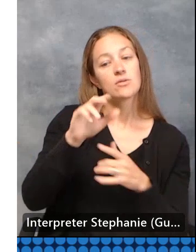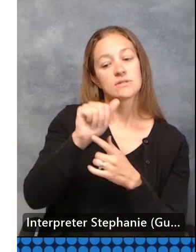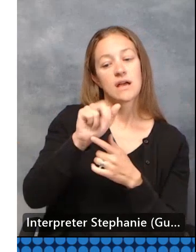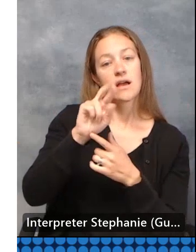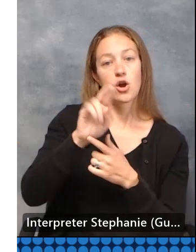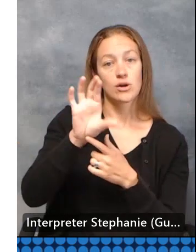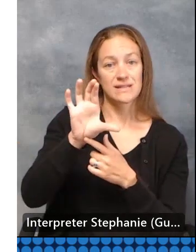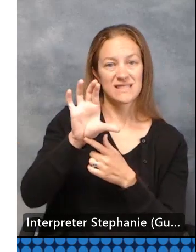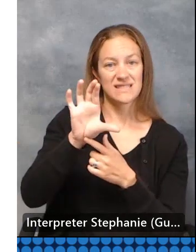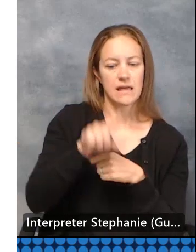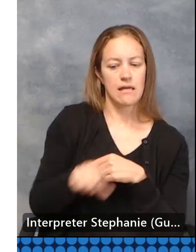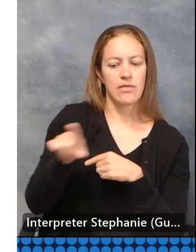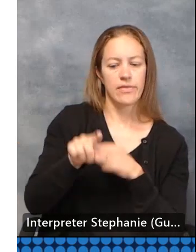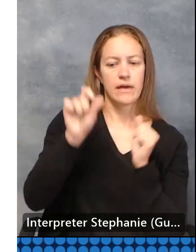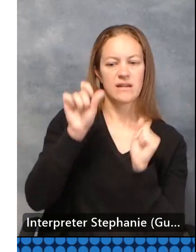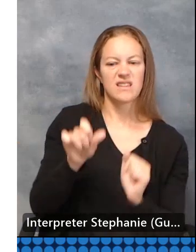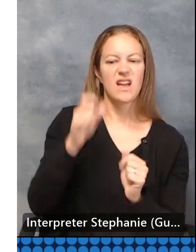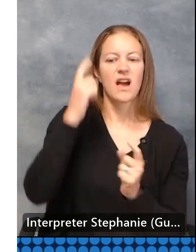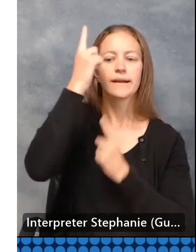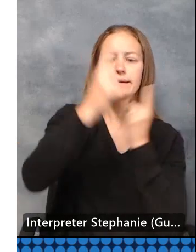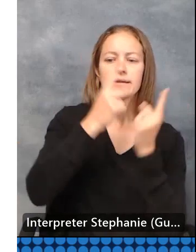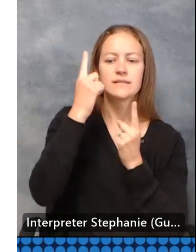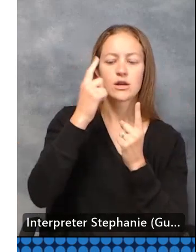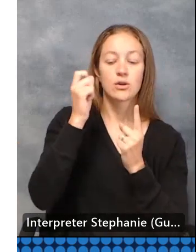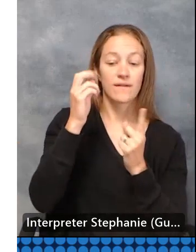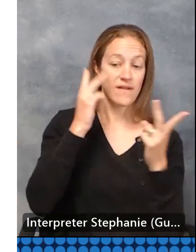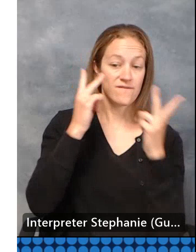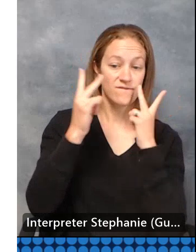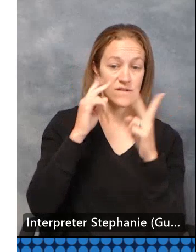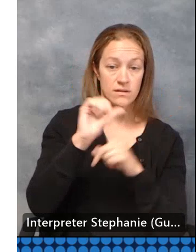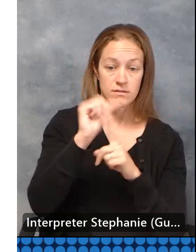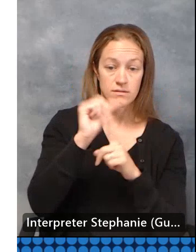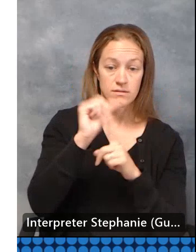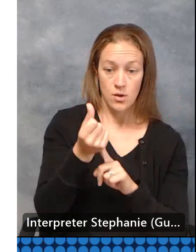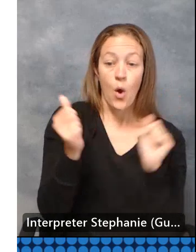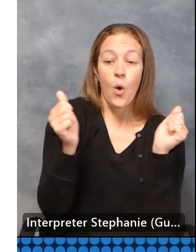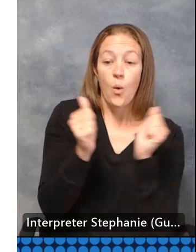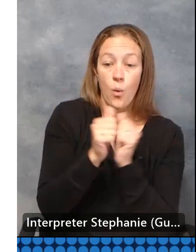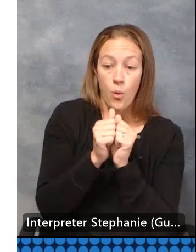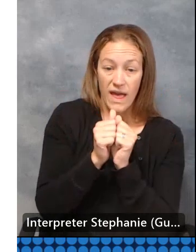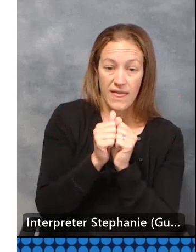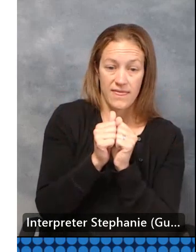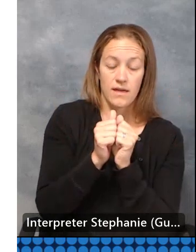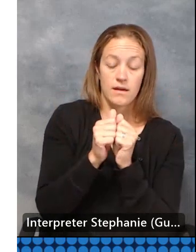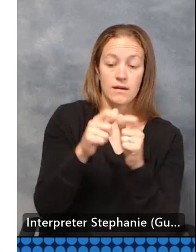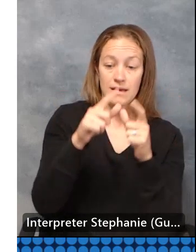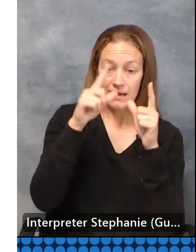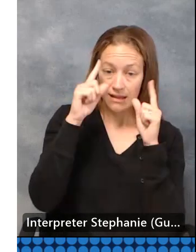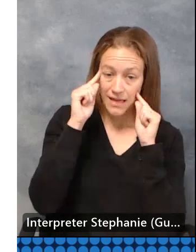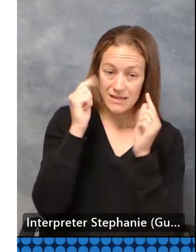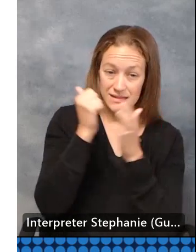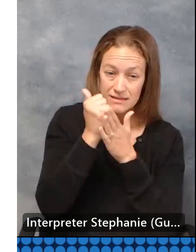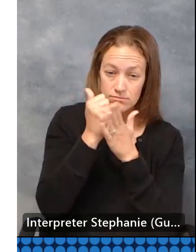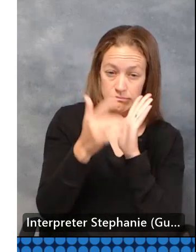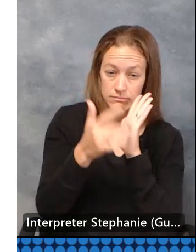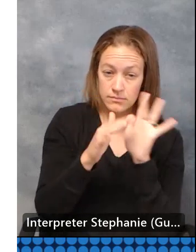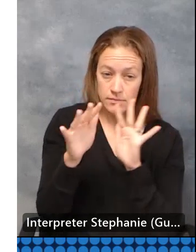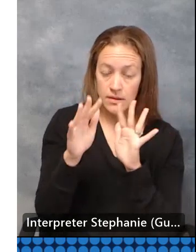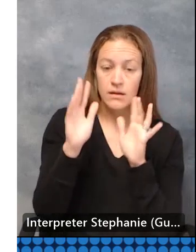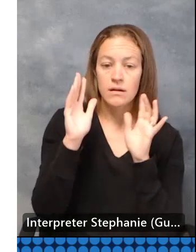to consider whether the vision conditions, even with correction, adversely affect the child's educational